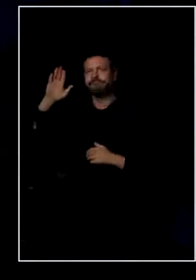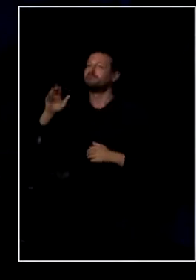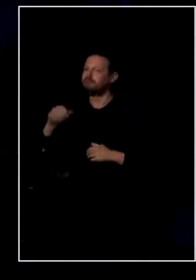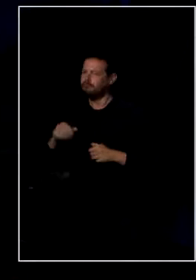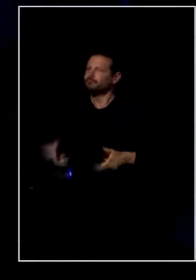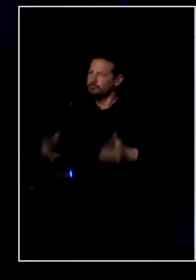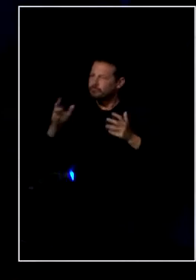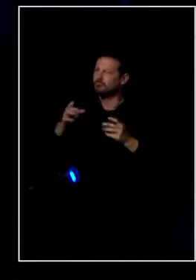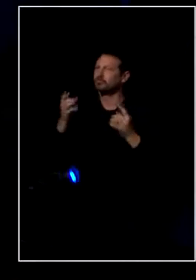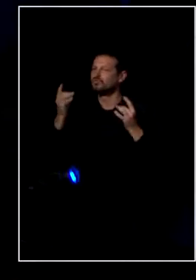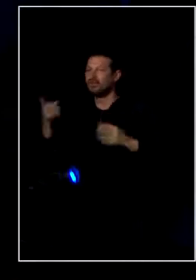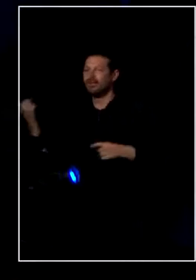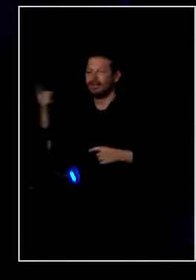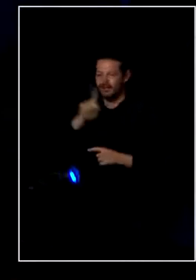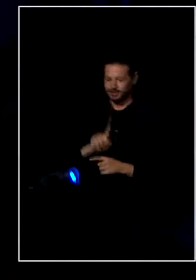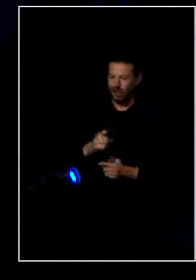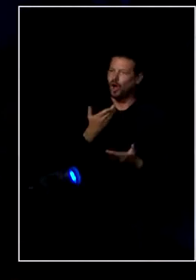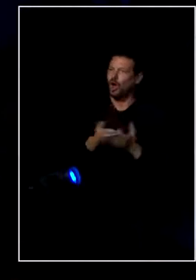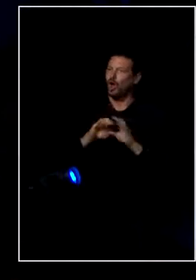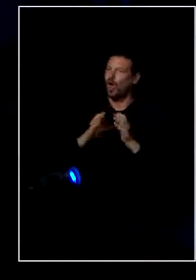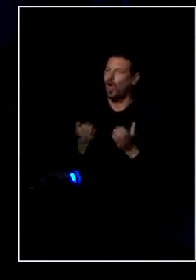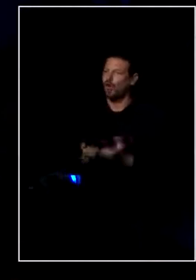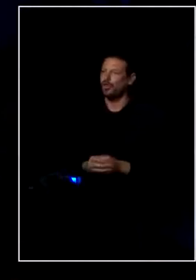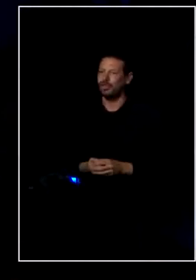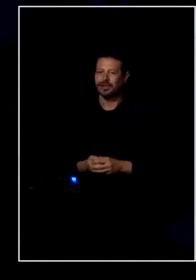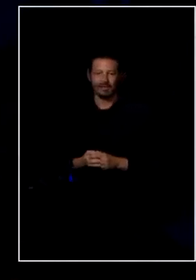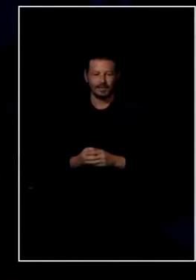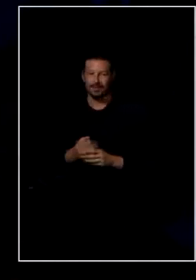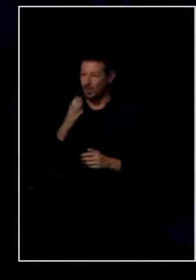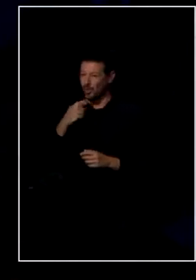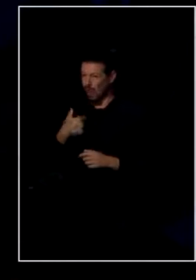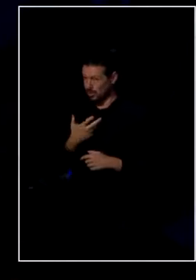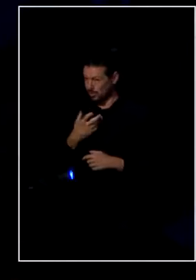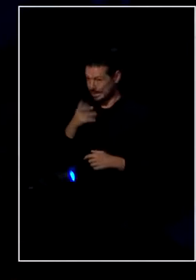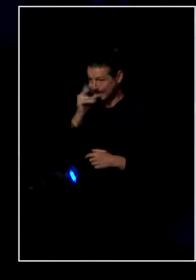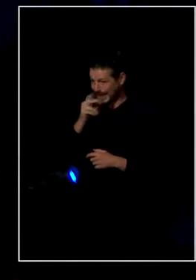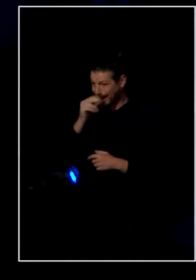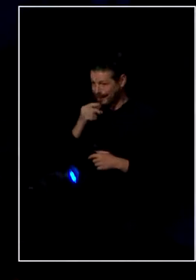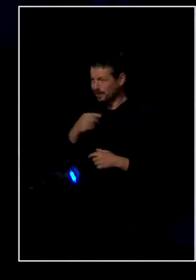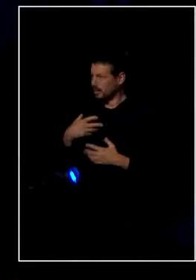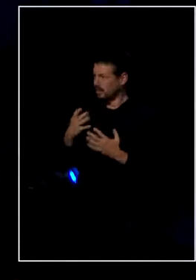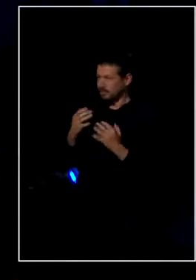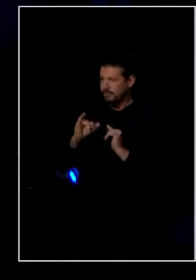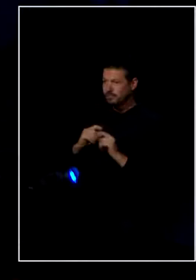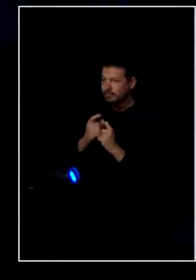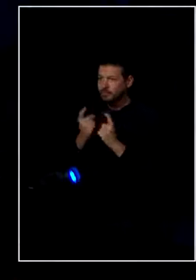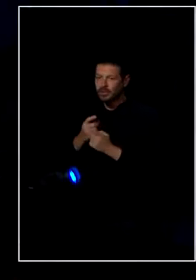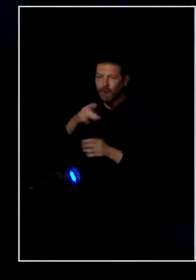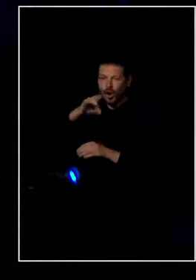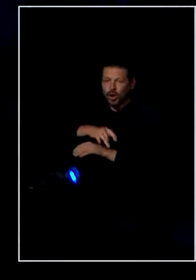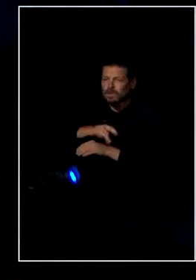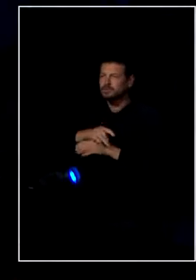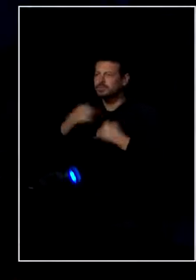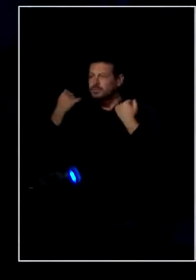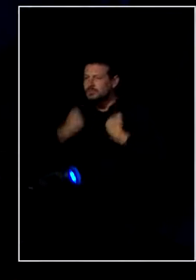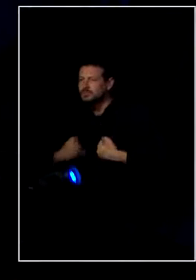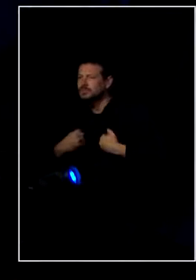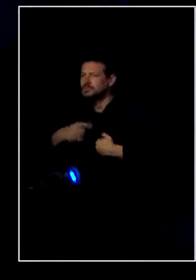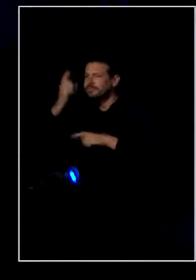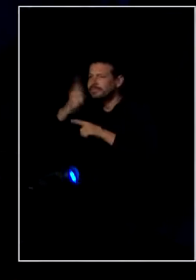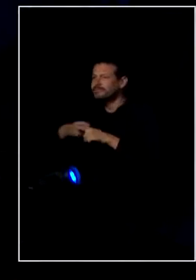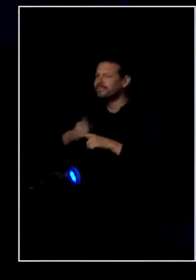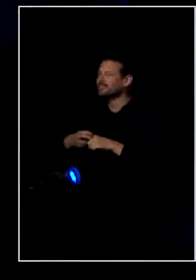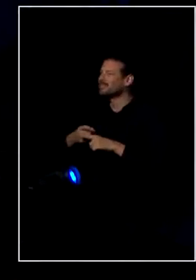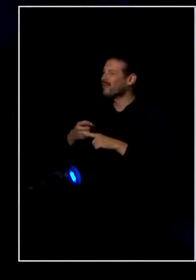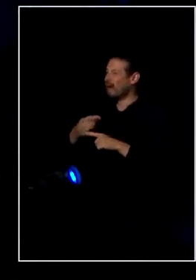yeah, I'm in on that. So when I was a little kid and all these horrible things were happening to me and I was in hospital, I would go to church with my family